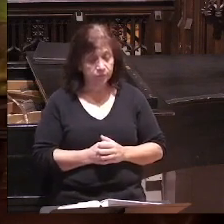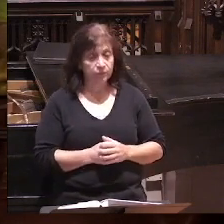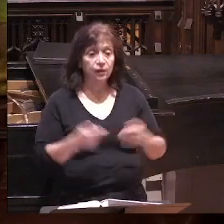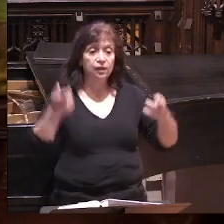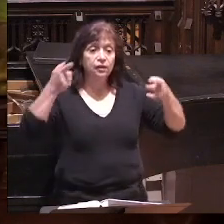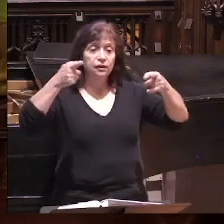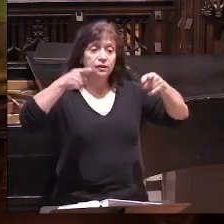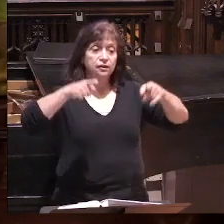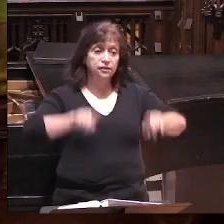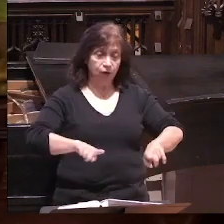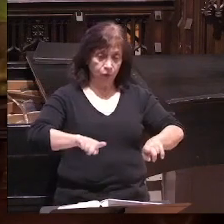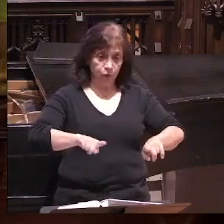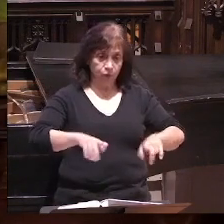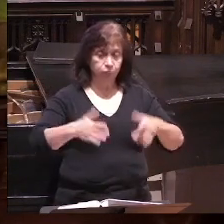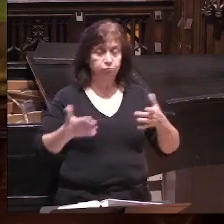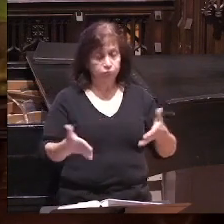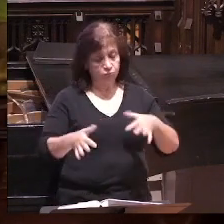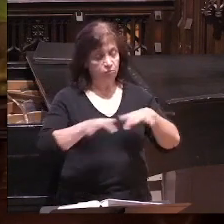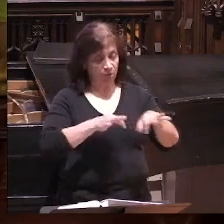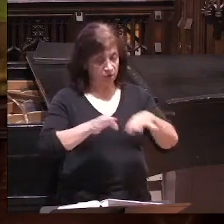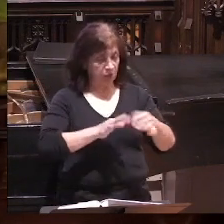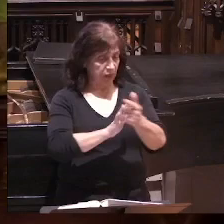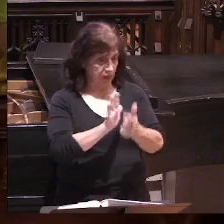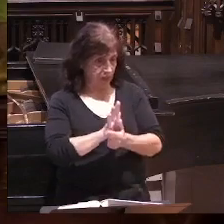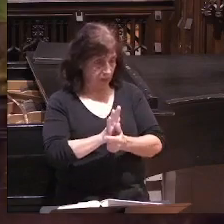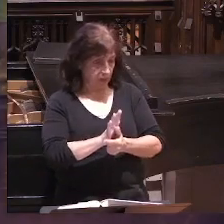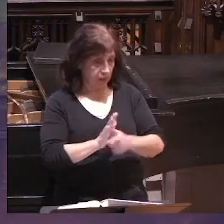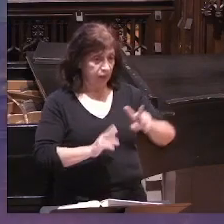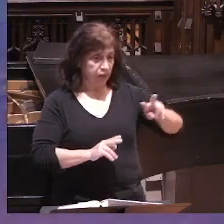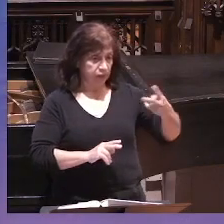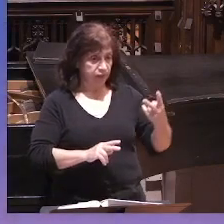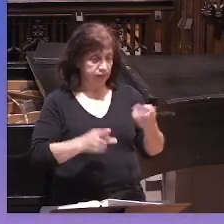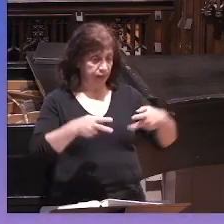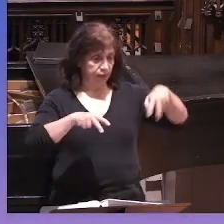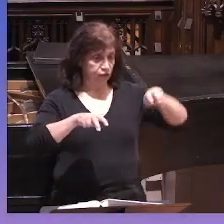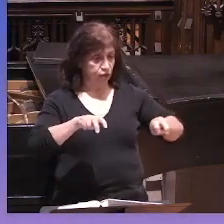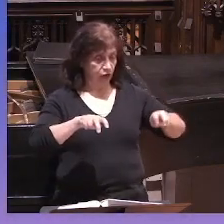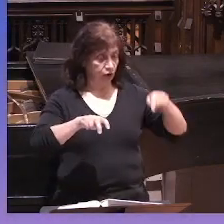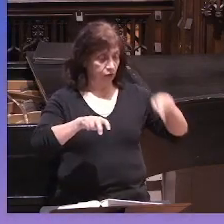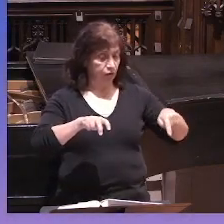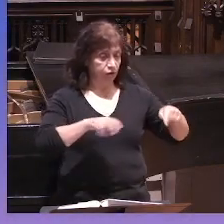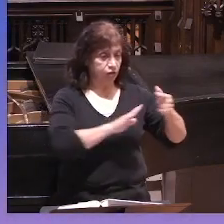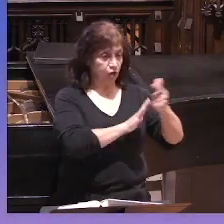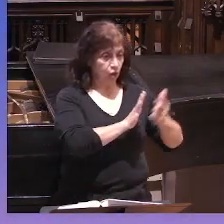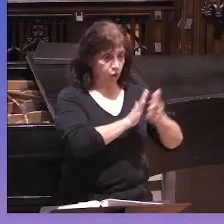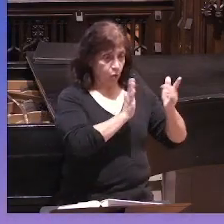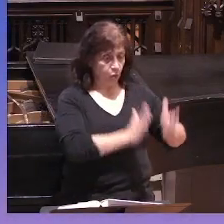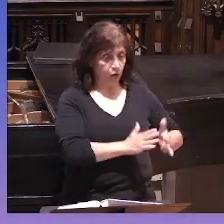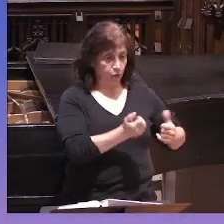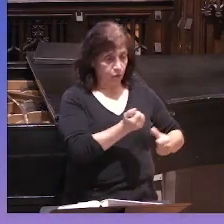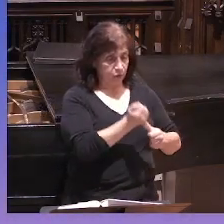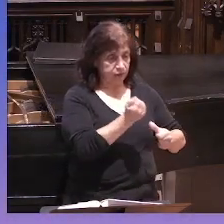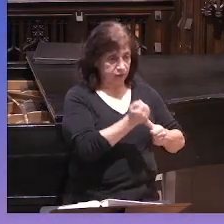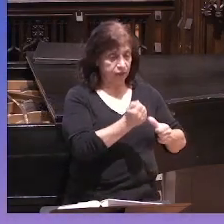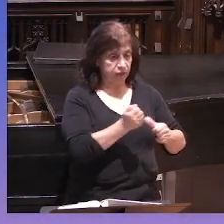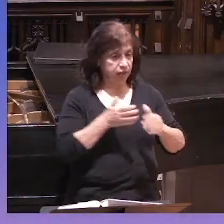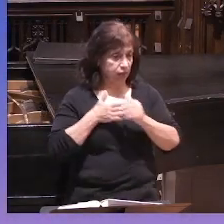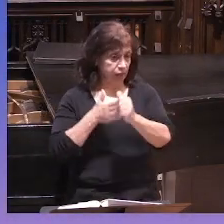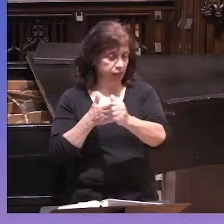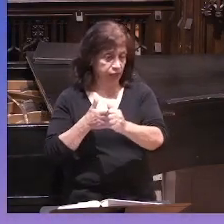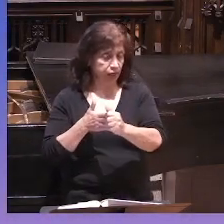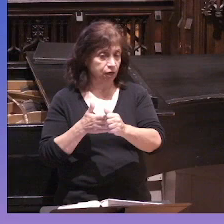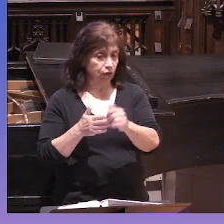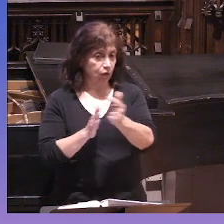So in legalese, second chair is a lawyer who assists the lead